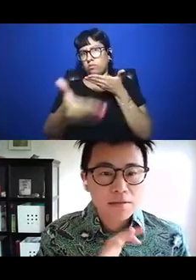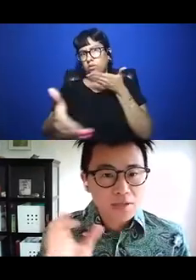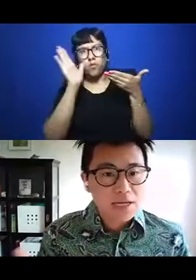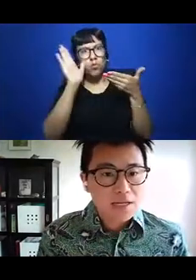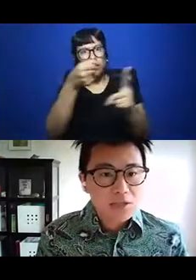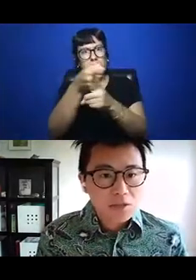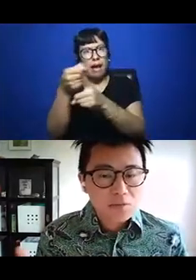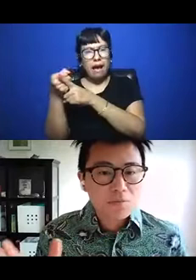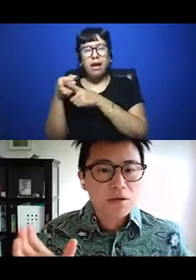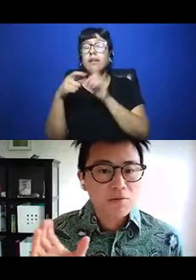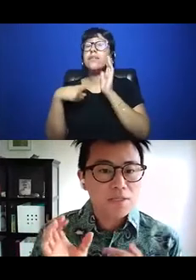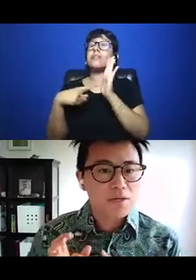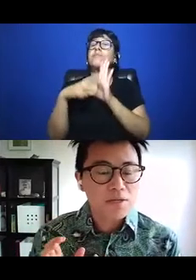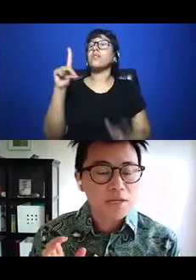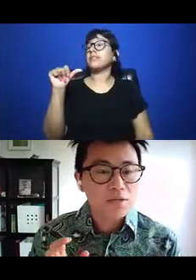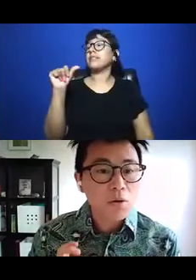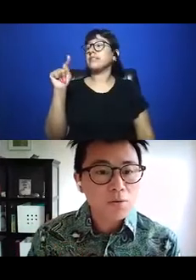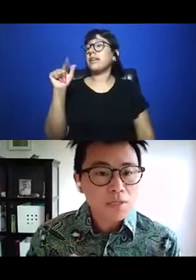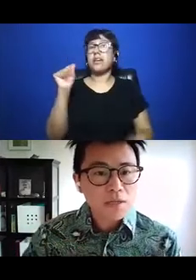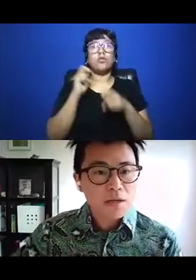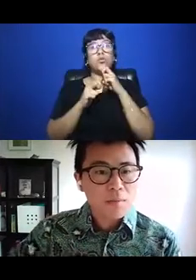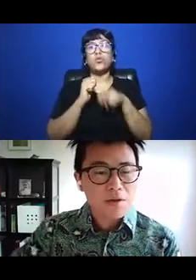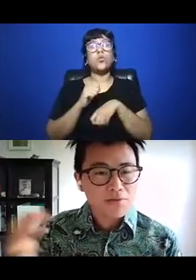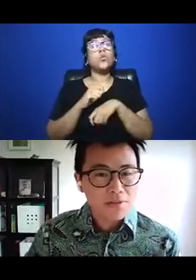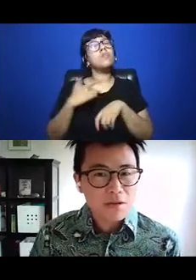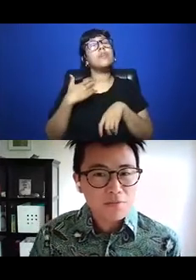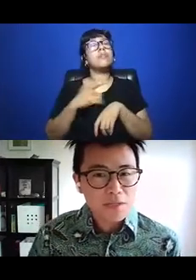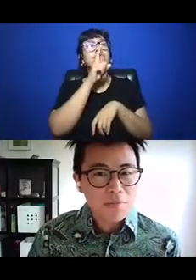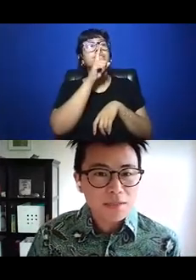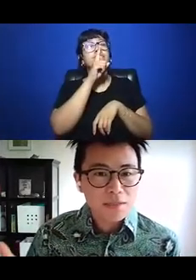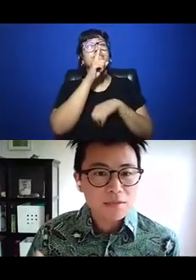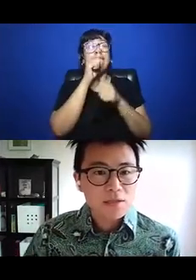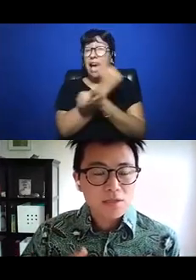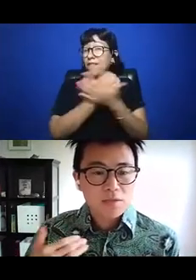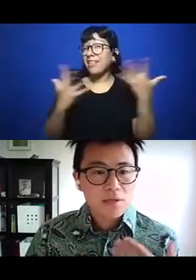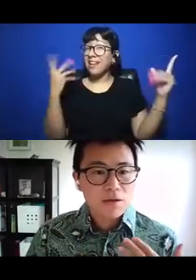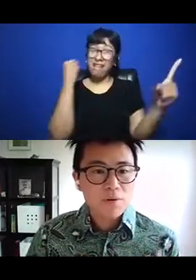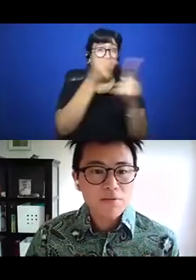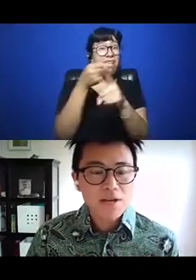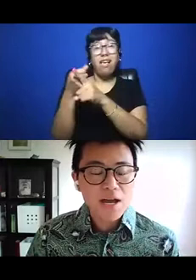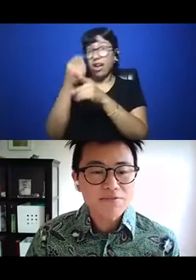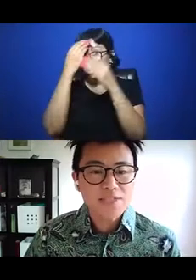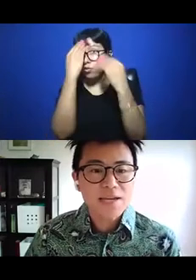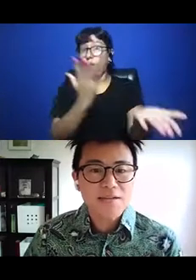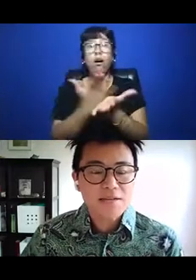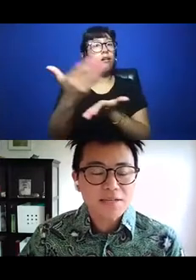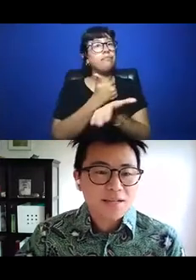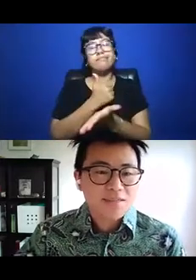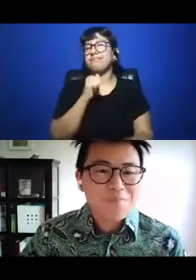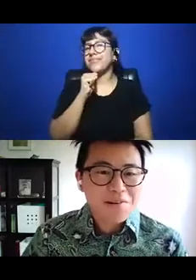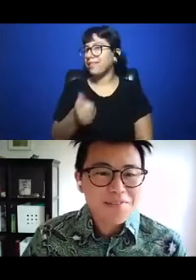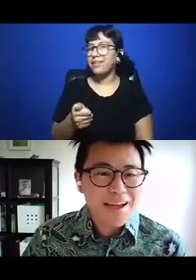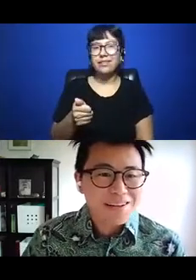when there's a data issue, we don't necessarily get told about everything that was impacted. So we often have to stay,